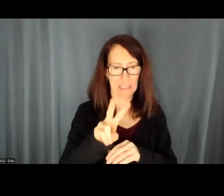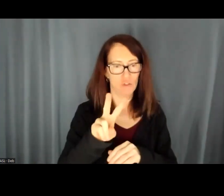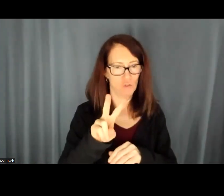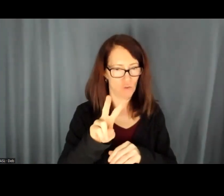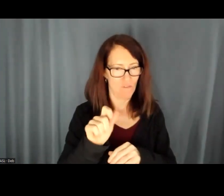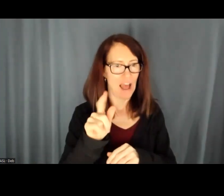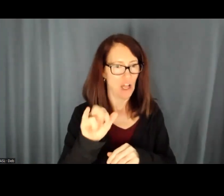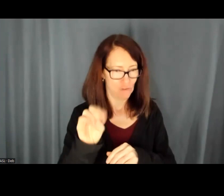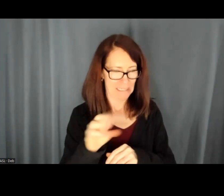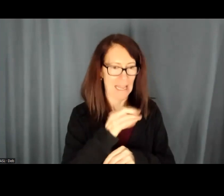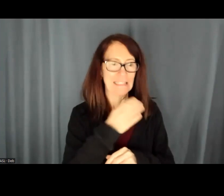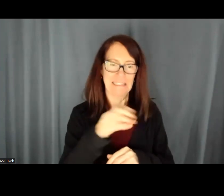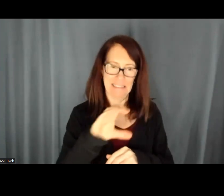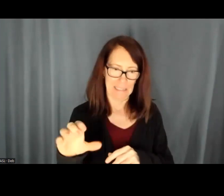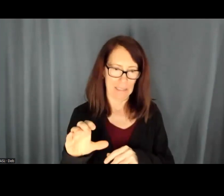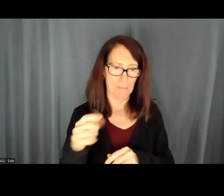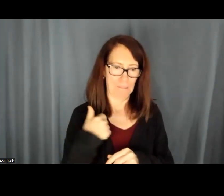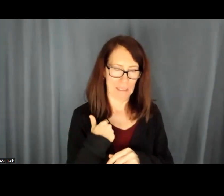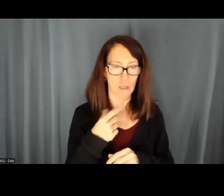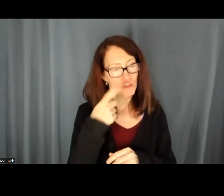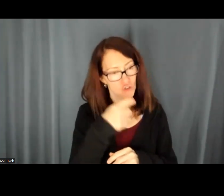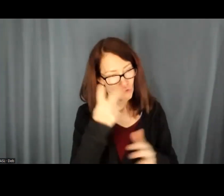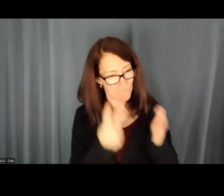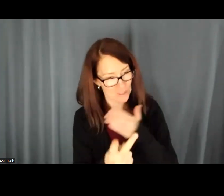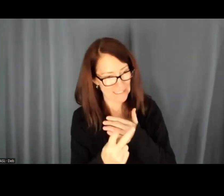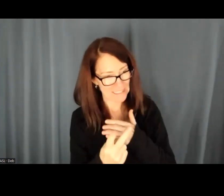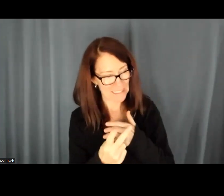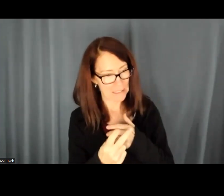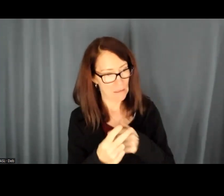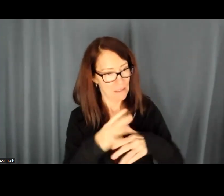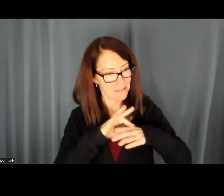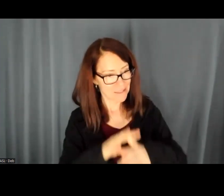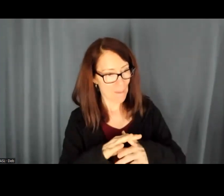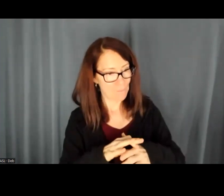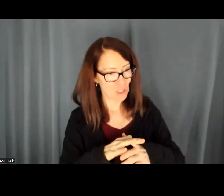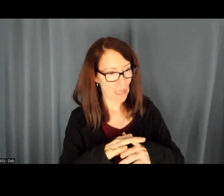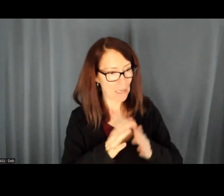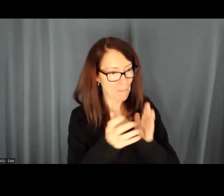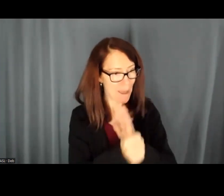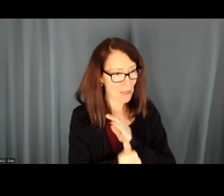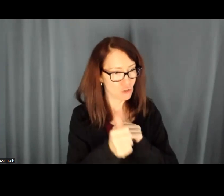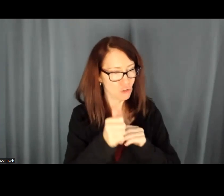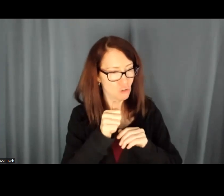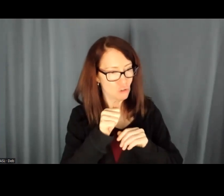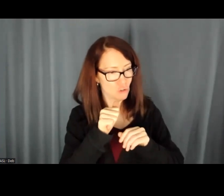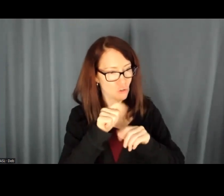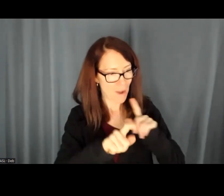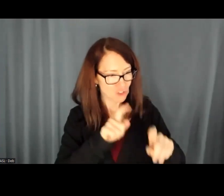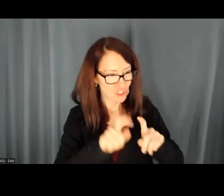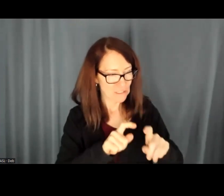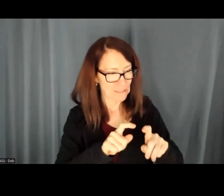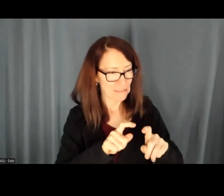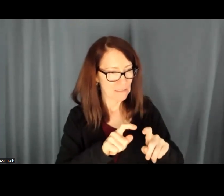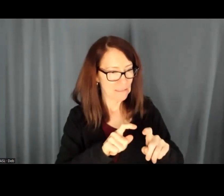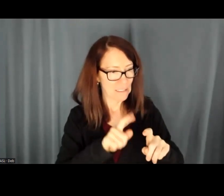you anticipating that they would be subject matter type of questions where it would need to go